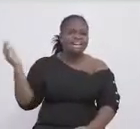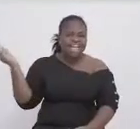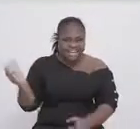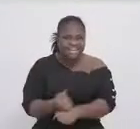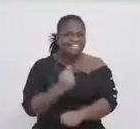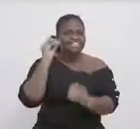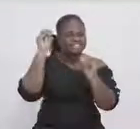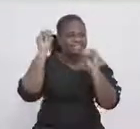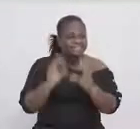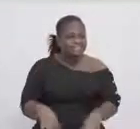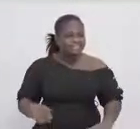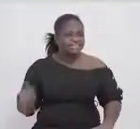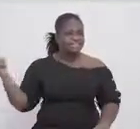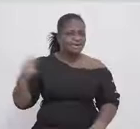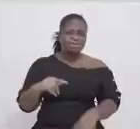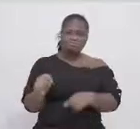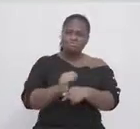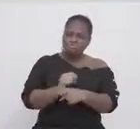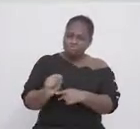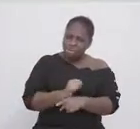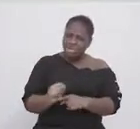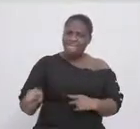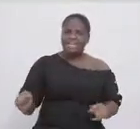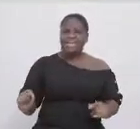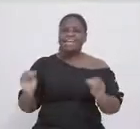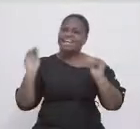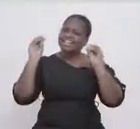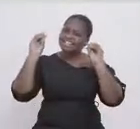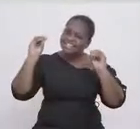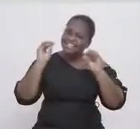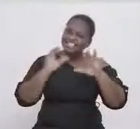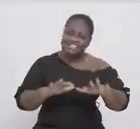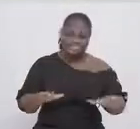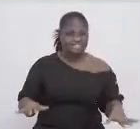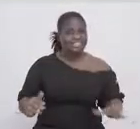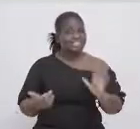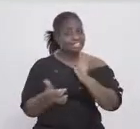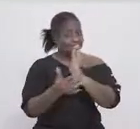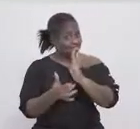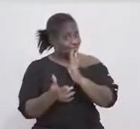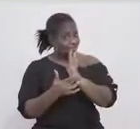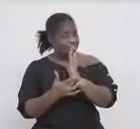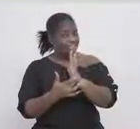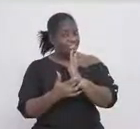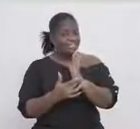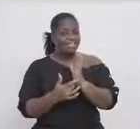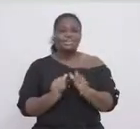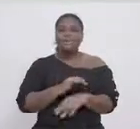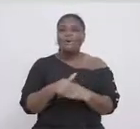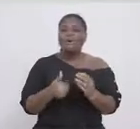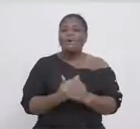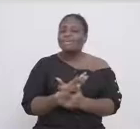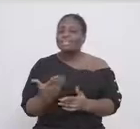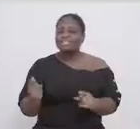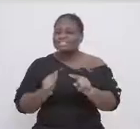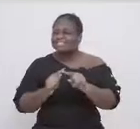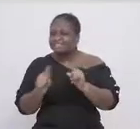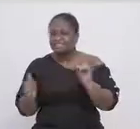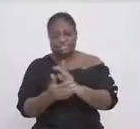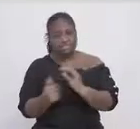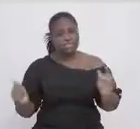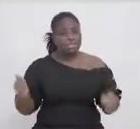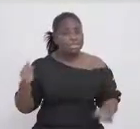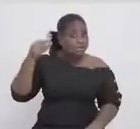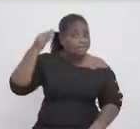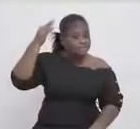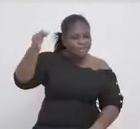level of being able to train and teach children technology and all these different skills. So the future,